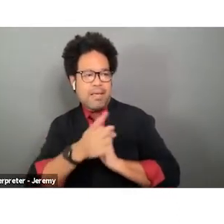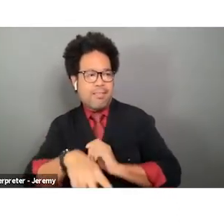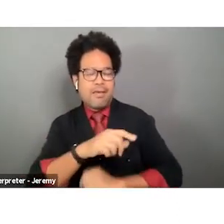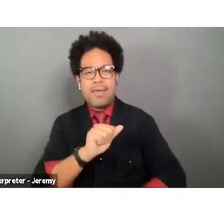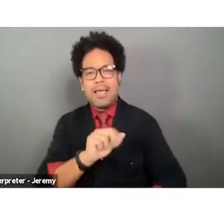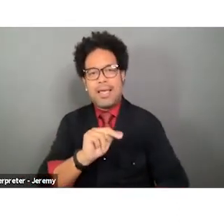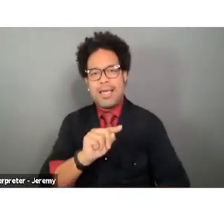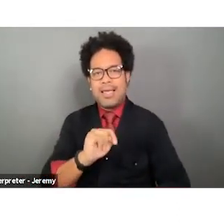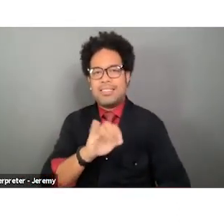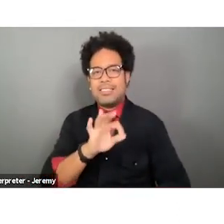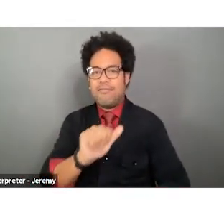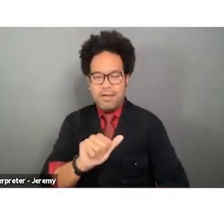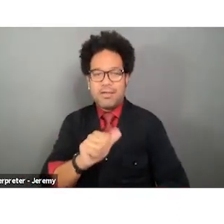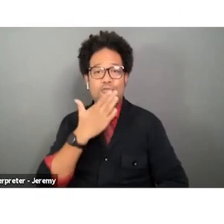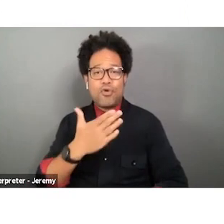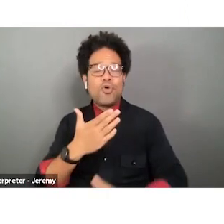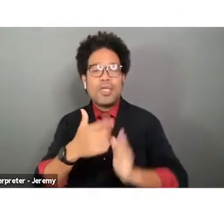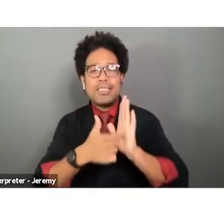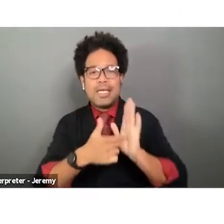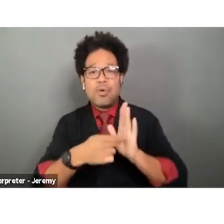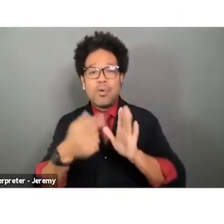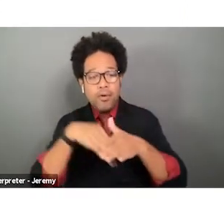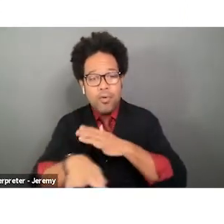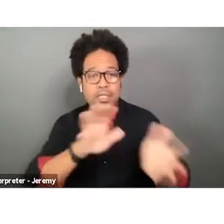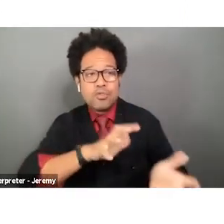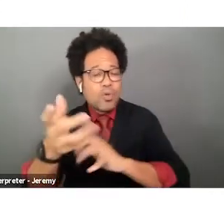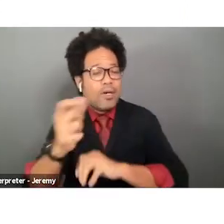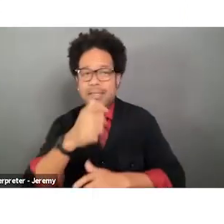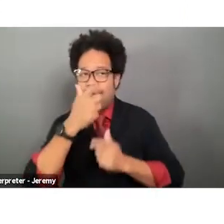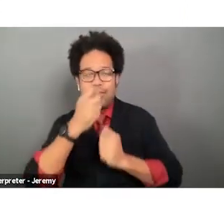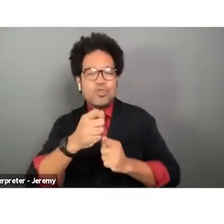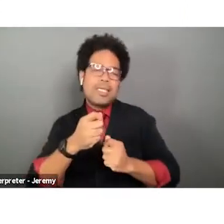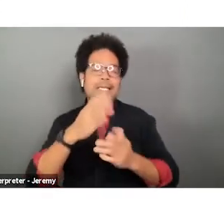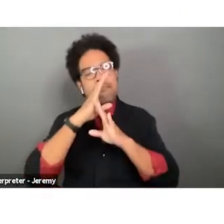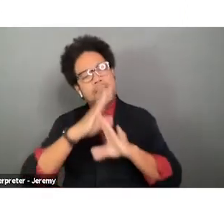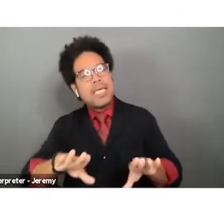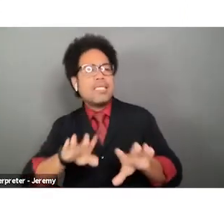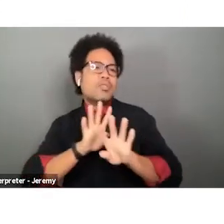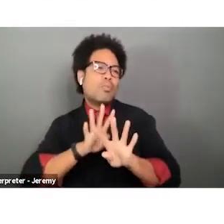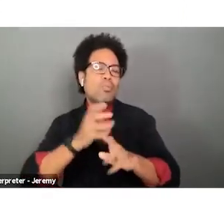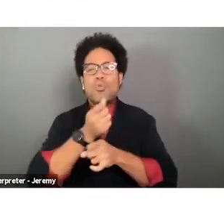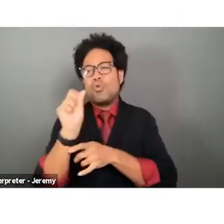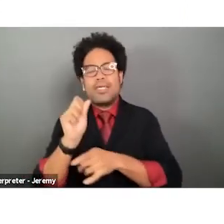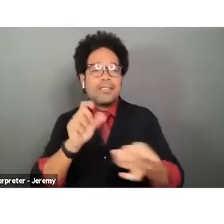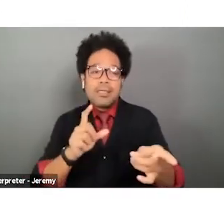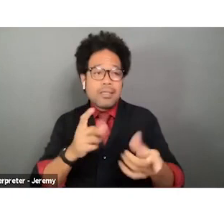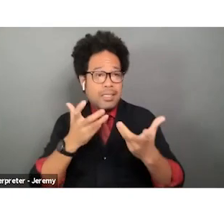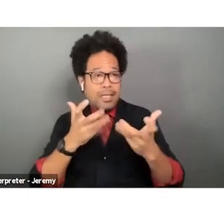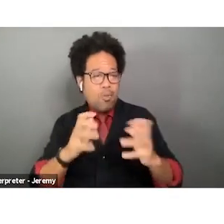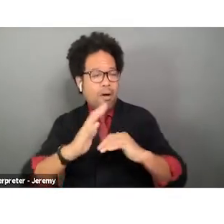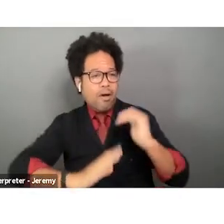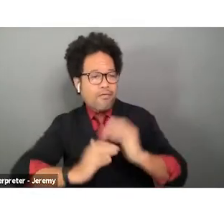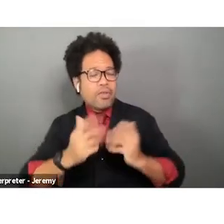They come in to disrupt. They are not interested in a peaceful protest. They are not interested in comfort. They want to make you scared. They want to make